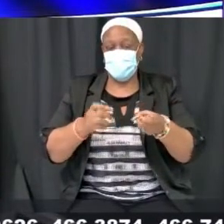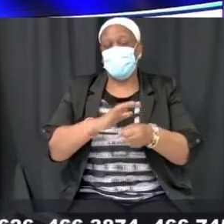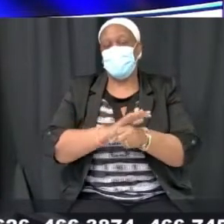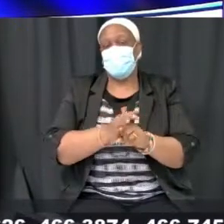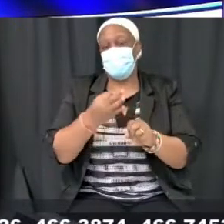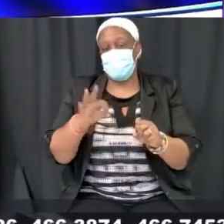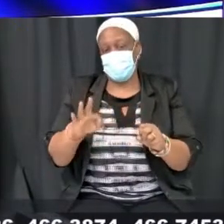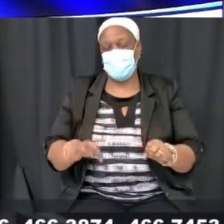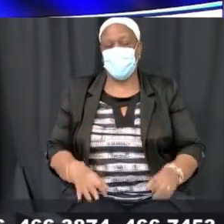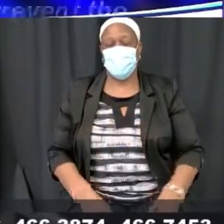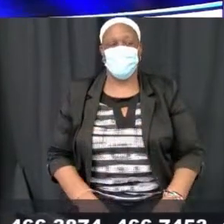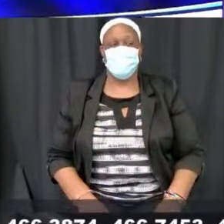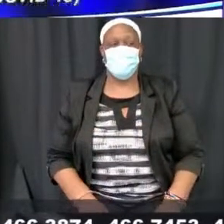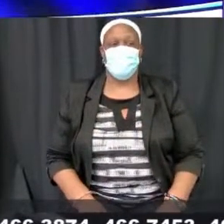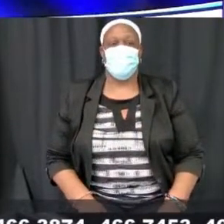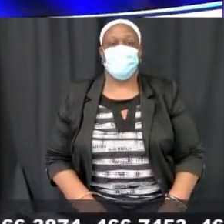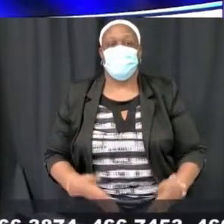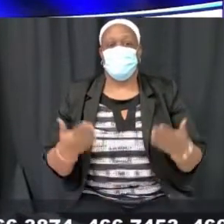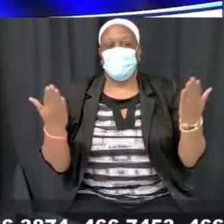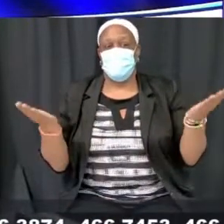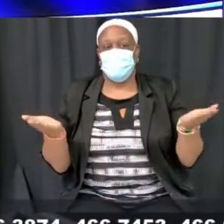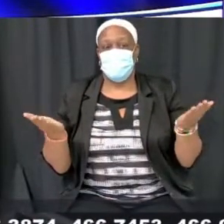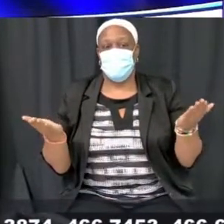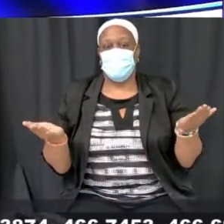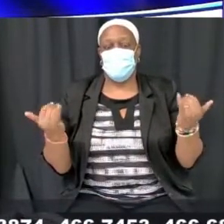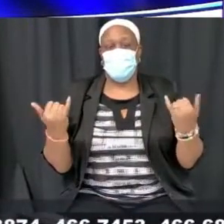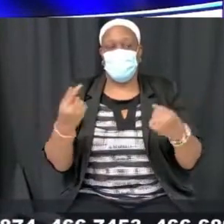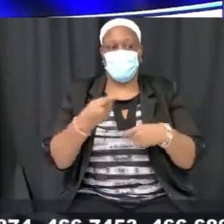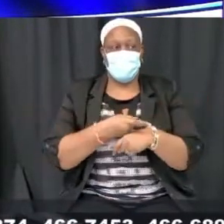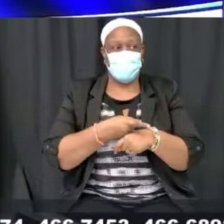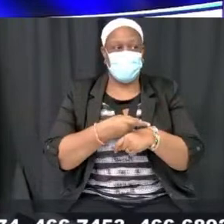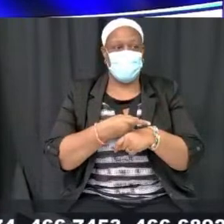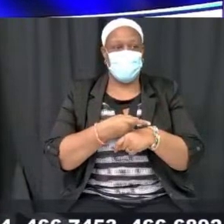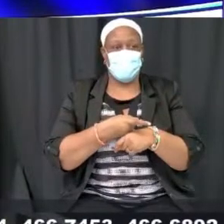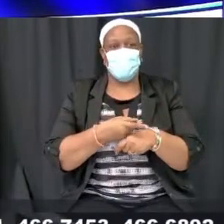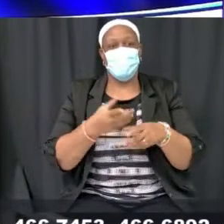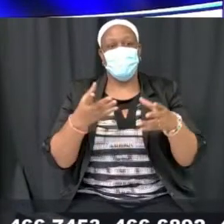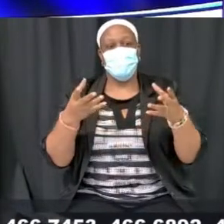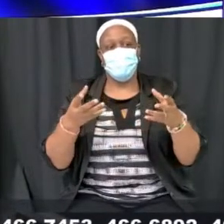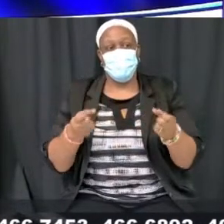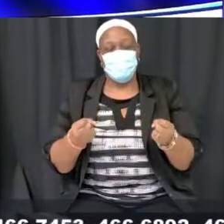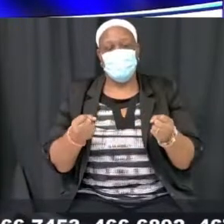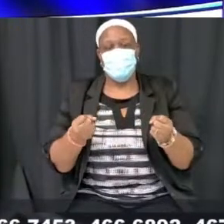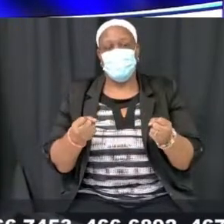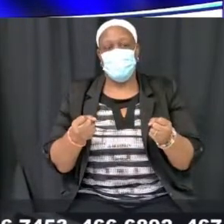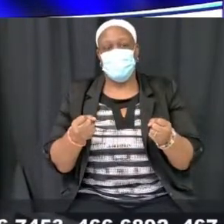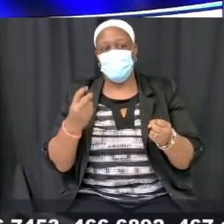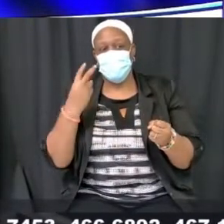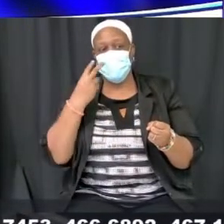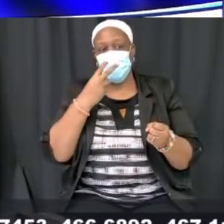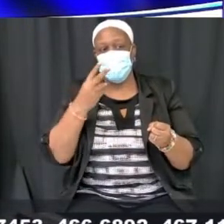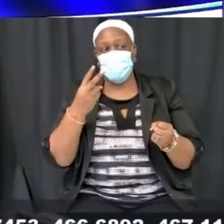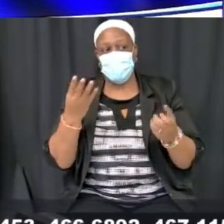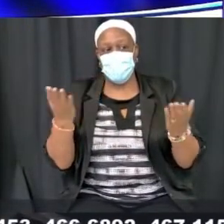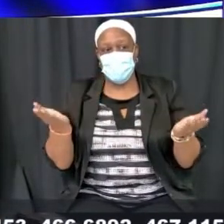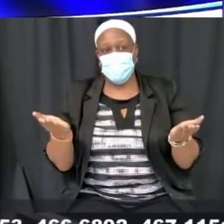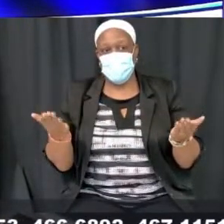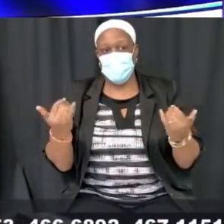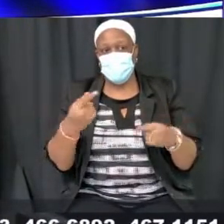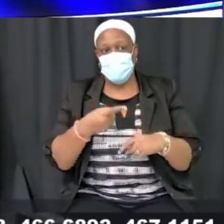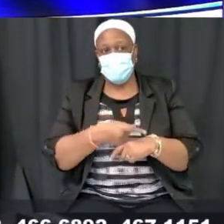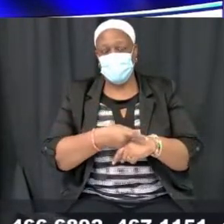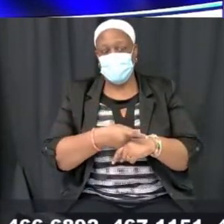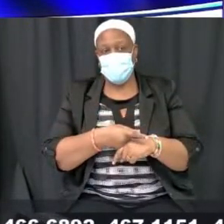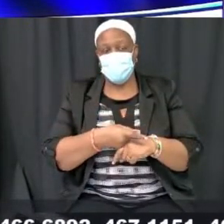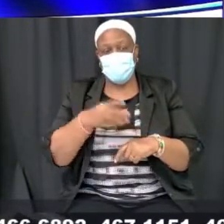want to recognize among us the Minister of Health, the Honorable Akila Byron Nisbet. I